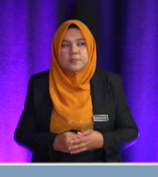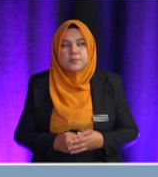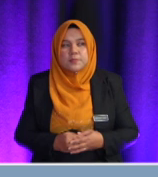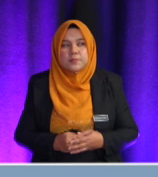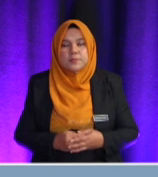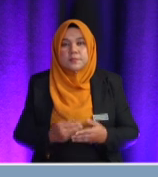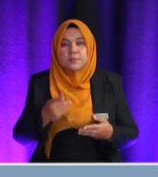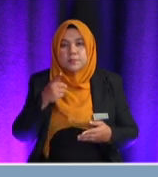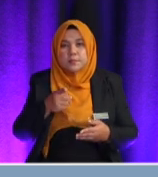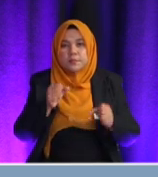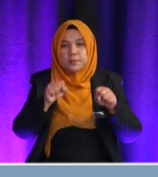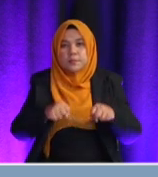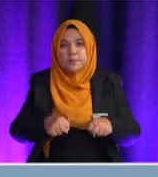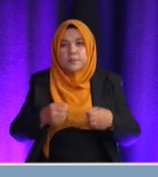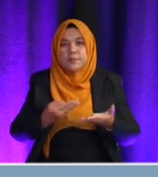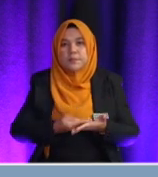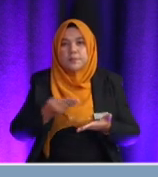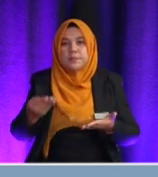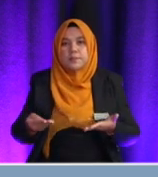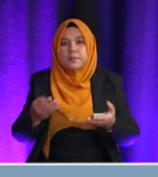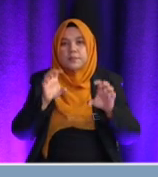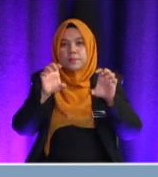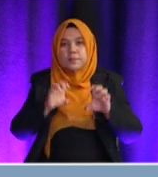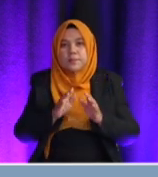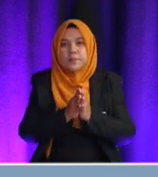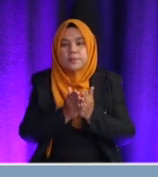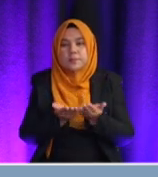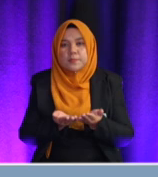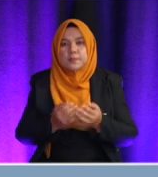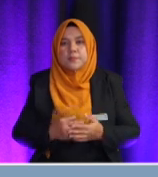Okay. You can buy exercise book and make some practice.